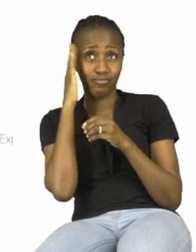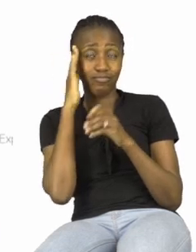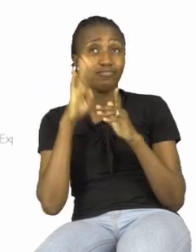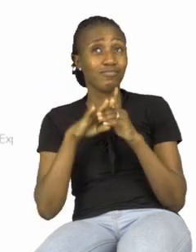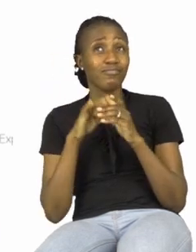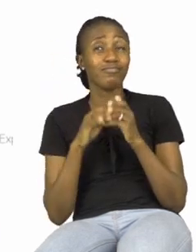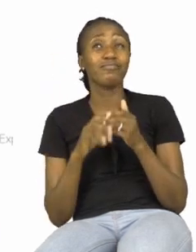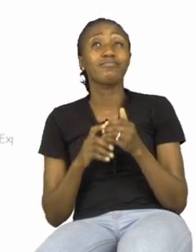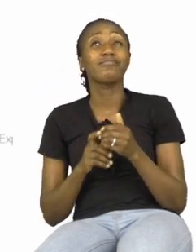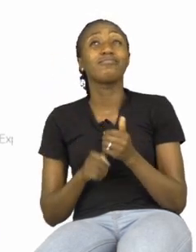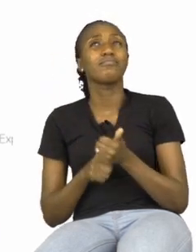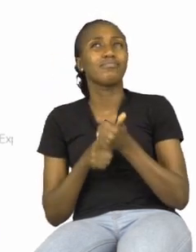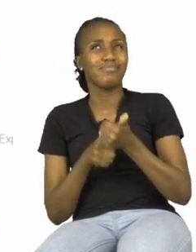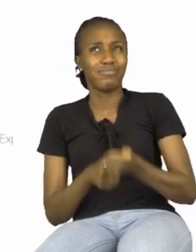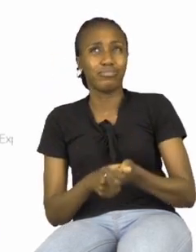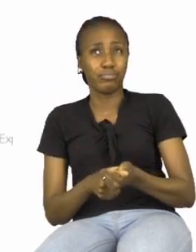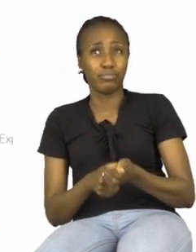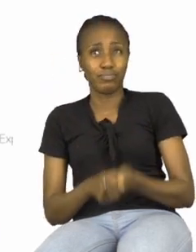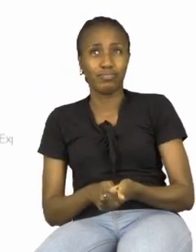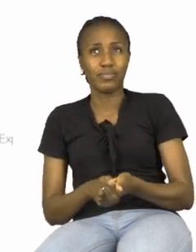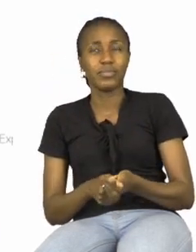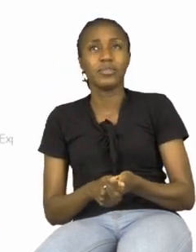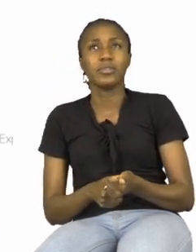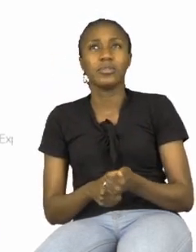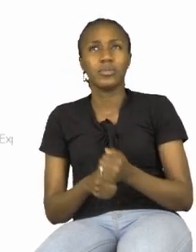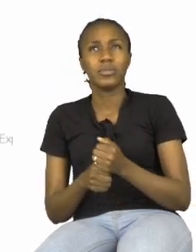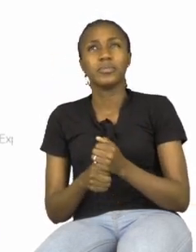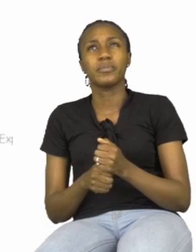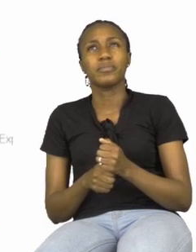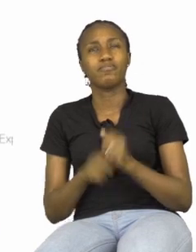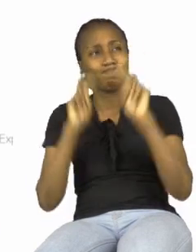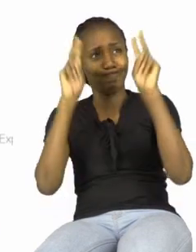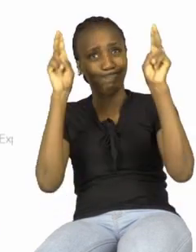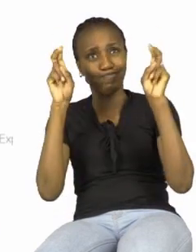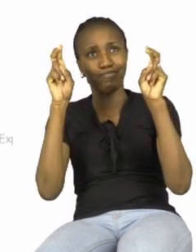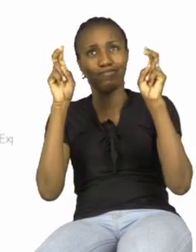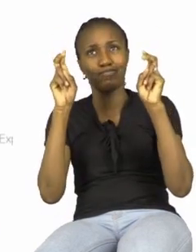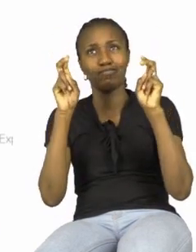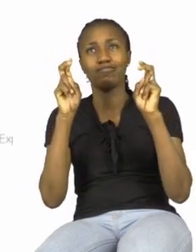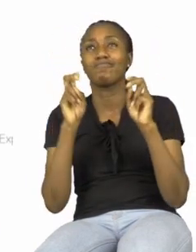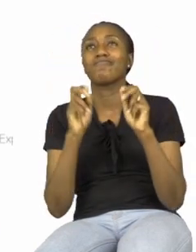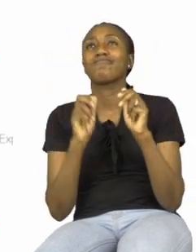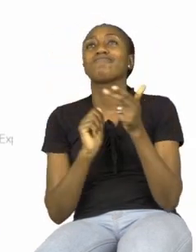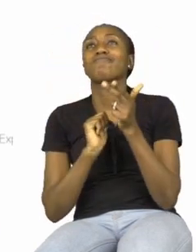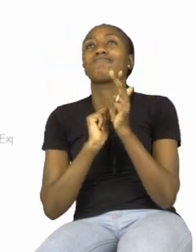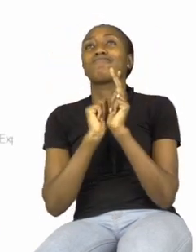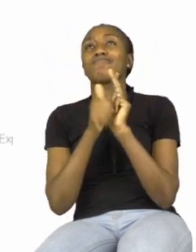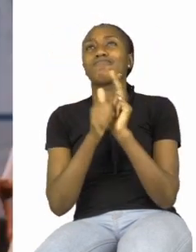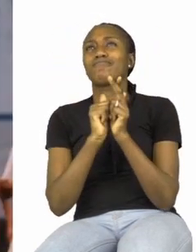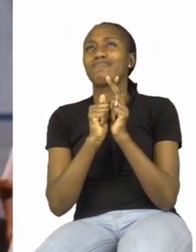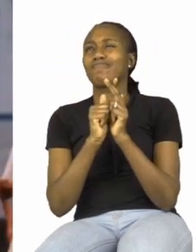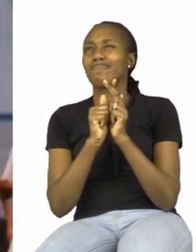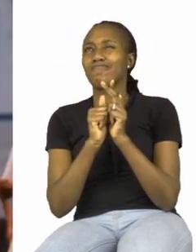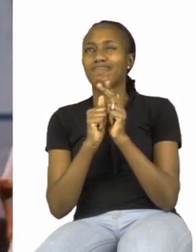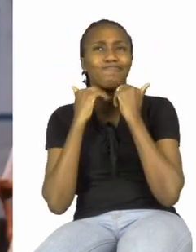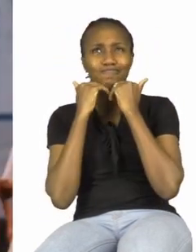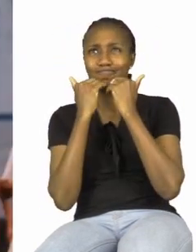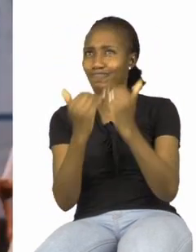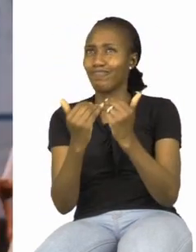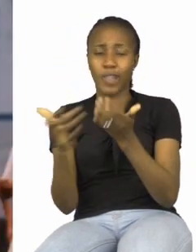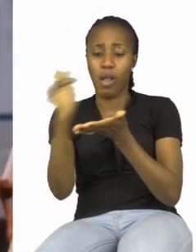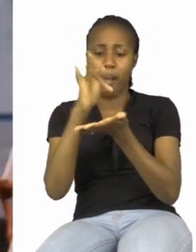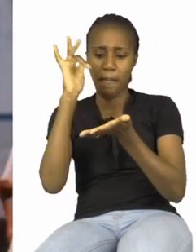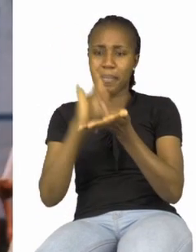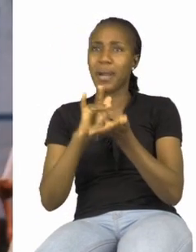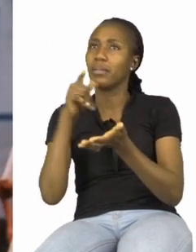doing, our motto is that we put the athlete at the center of everything. If we make sure